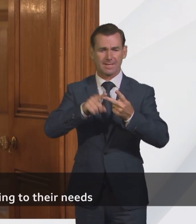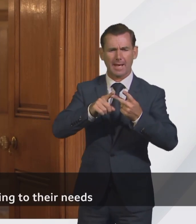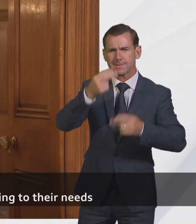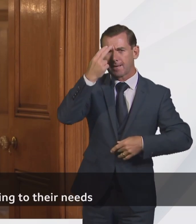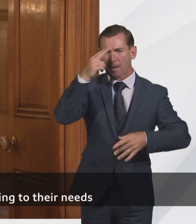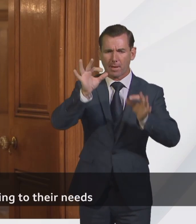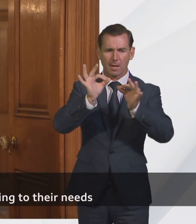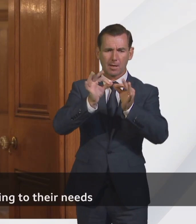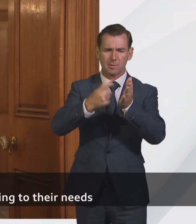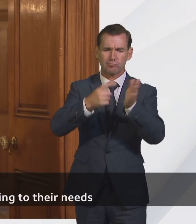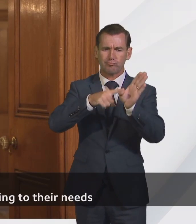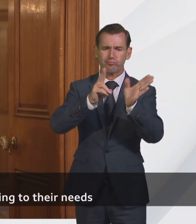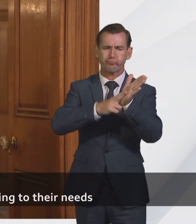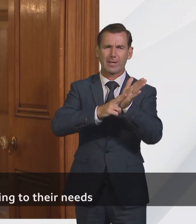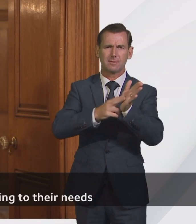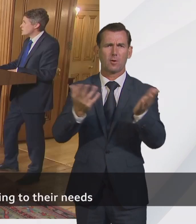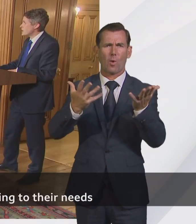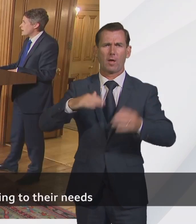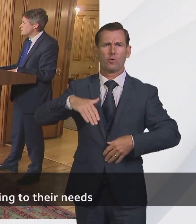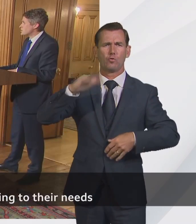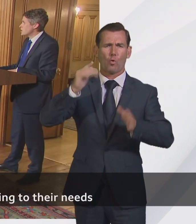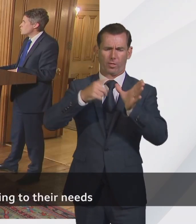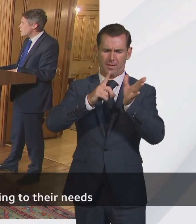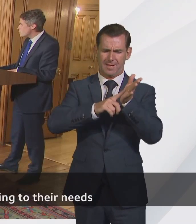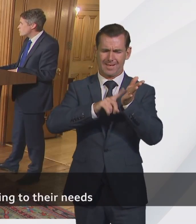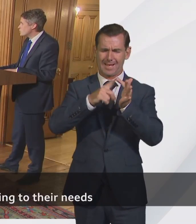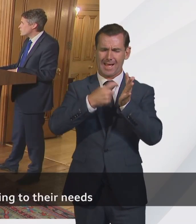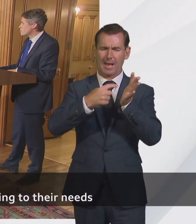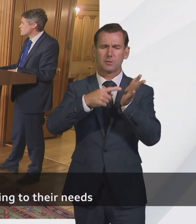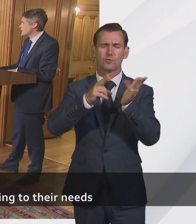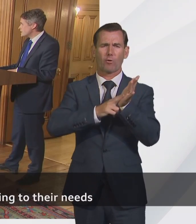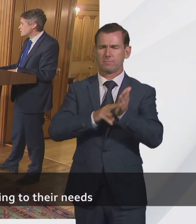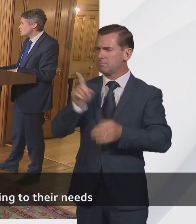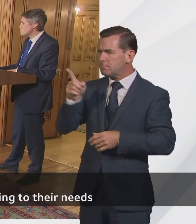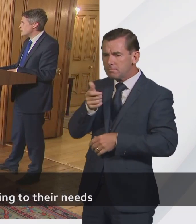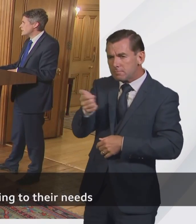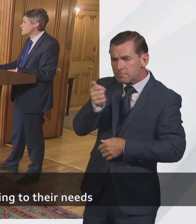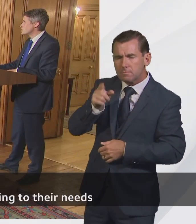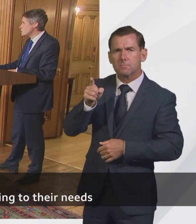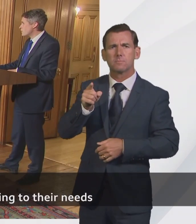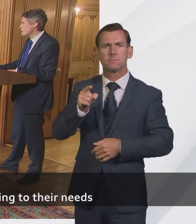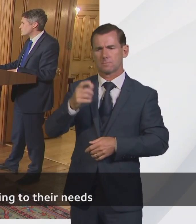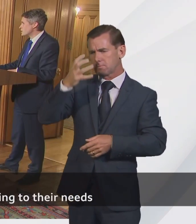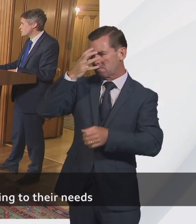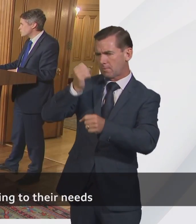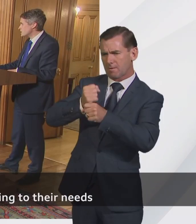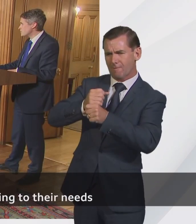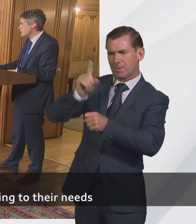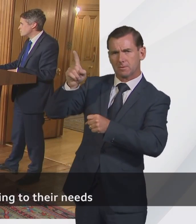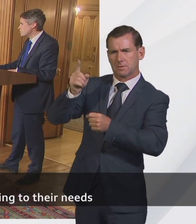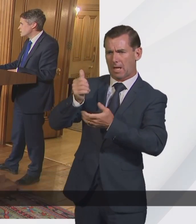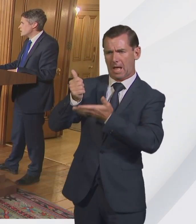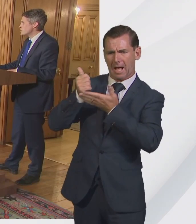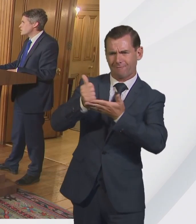Bryn from Northallerton. And Bryn asks, when will the government in England make its new advice for shielding